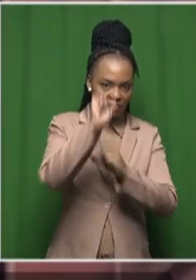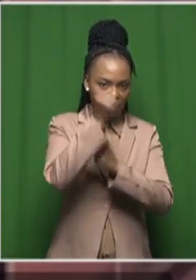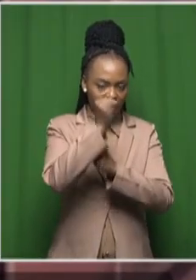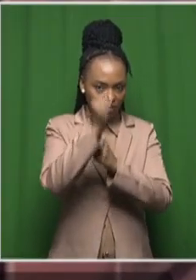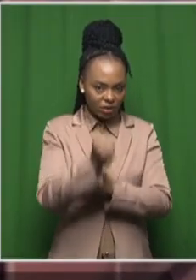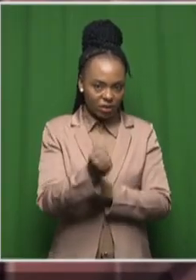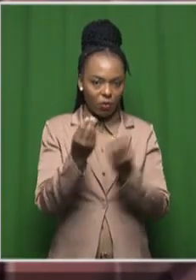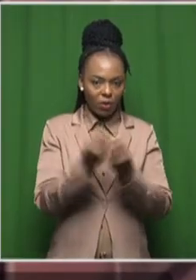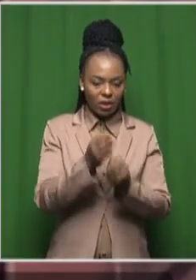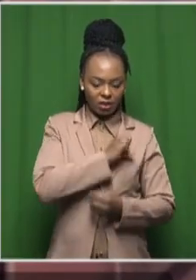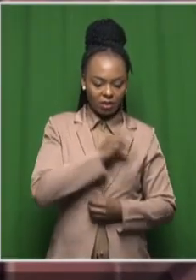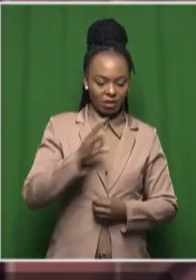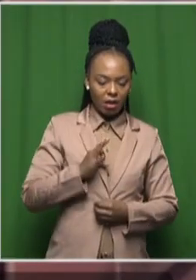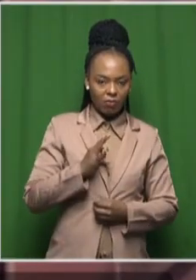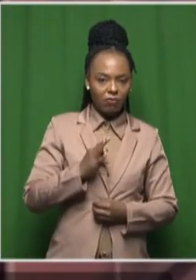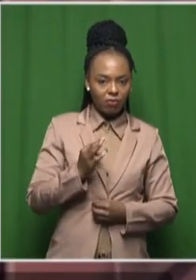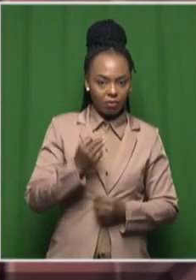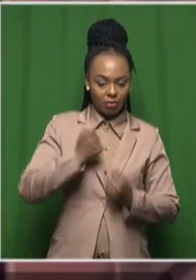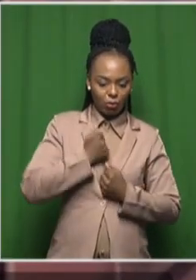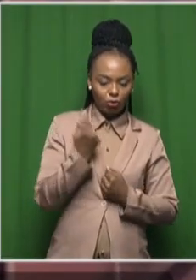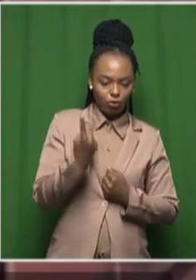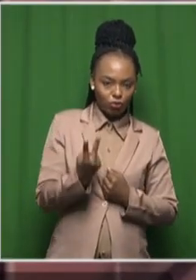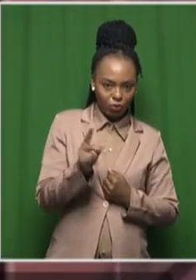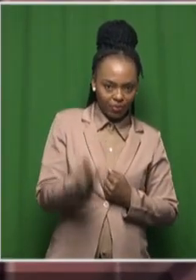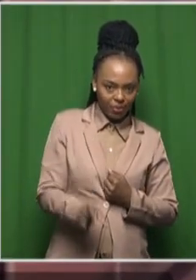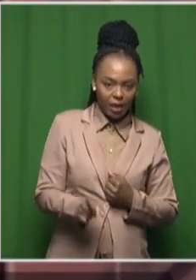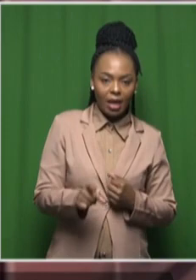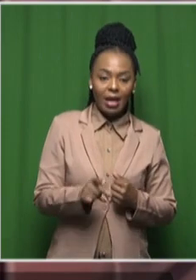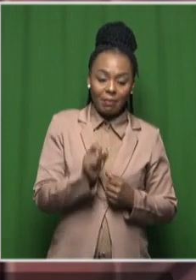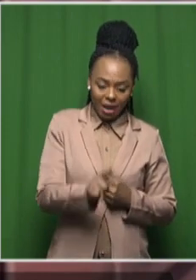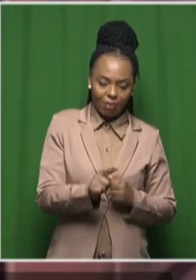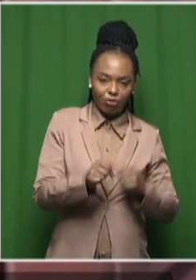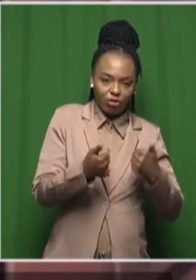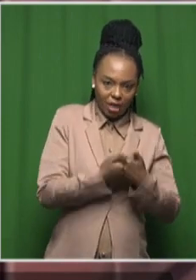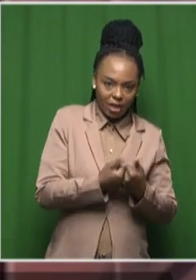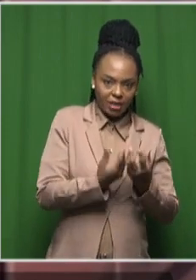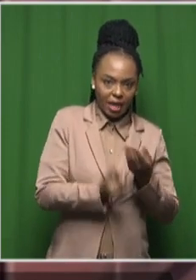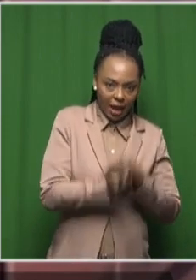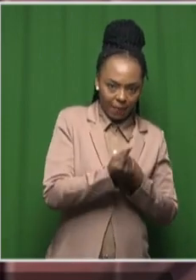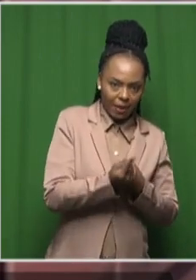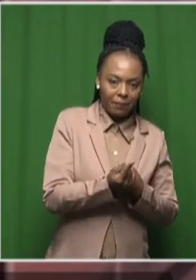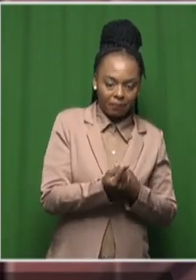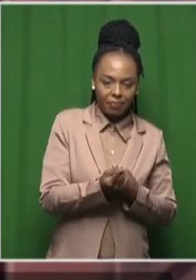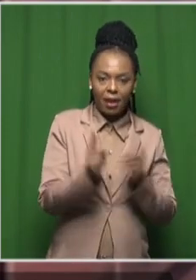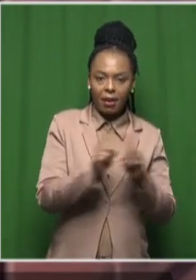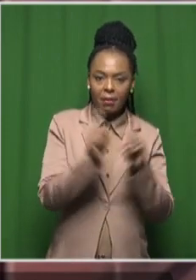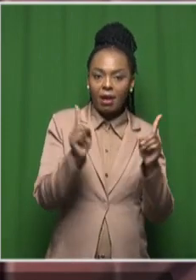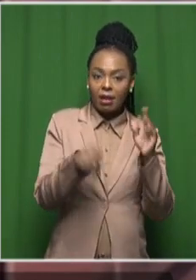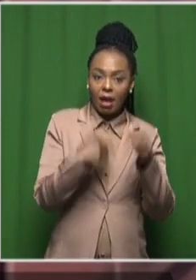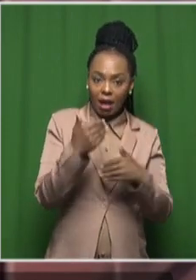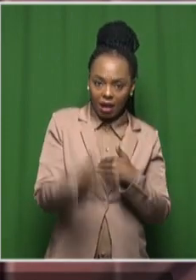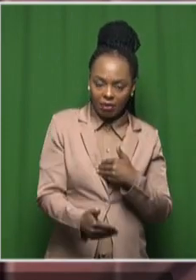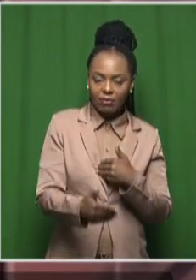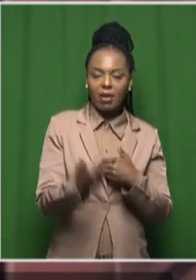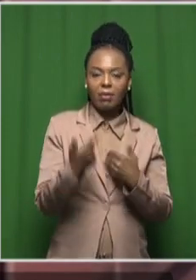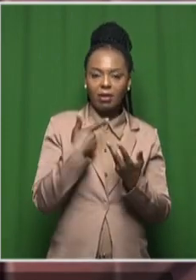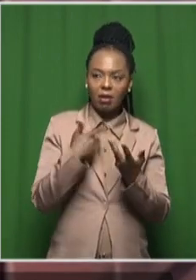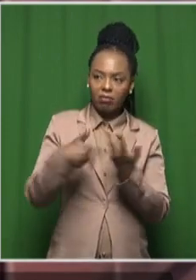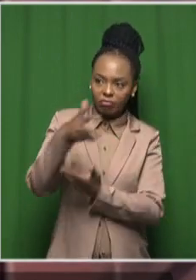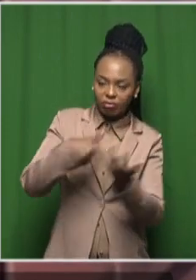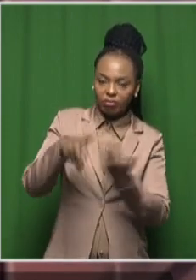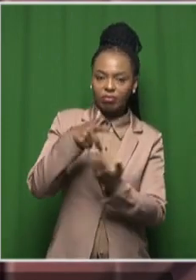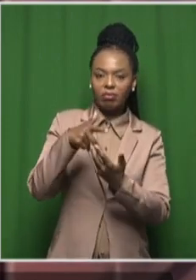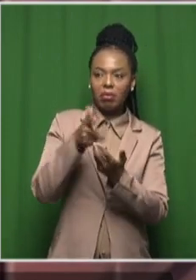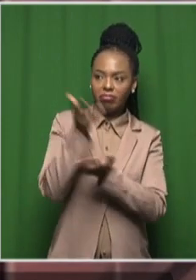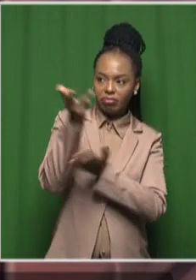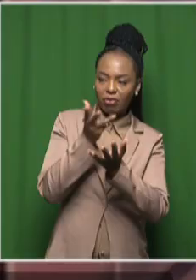my staff. And I met a lot of challenges, but the way I saw it, especially after speaking to other women in